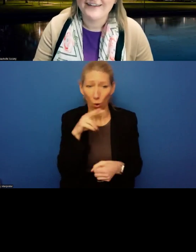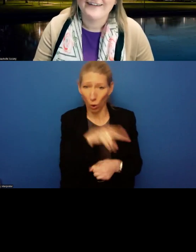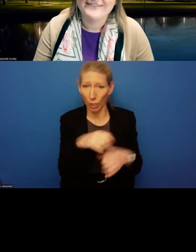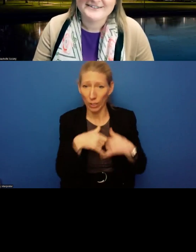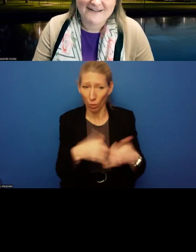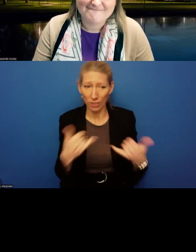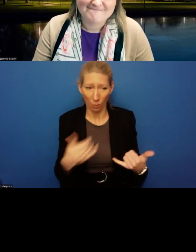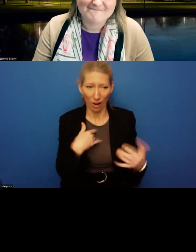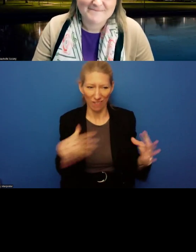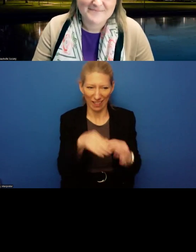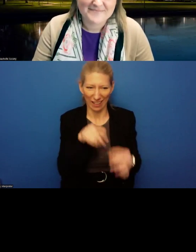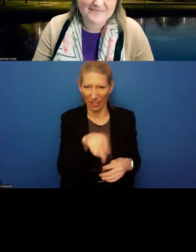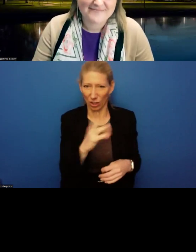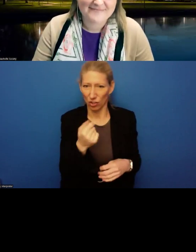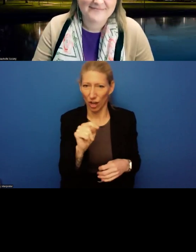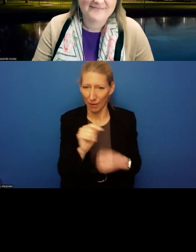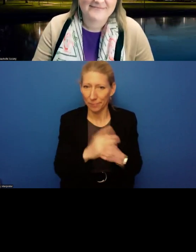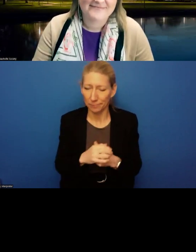the link in the chat.